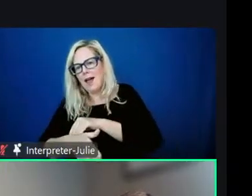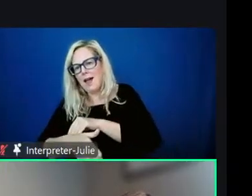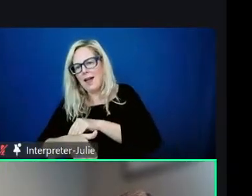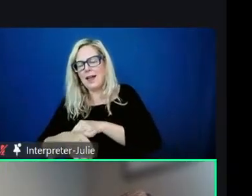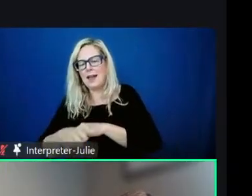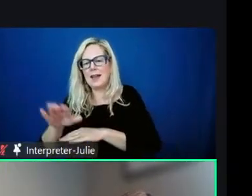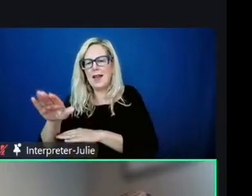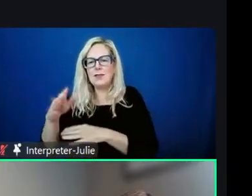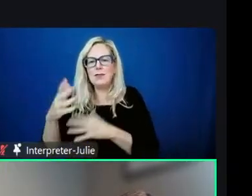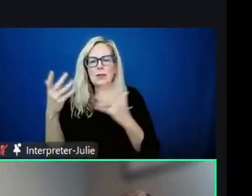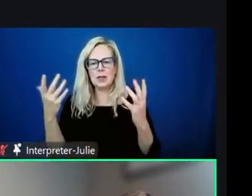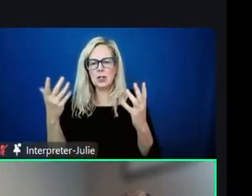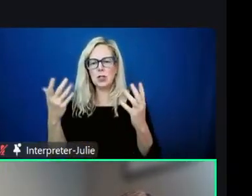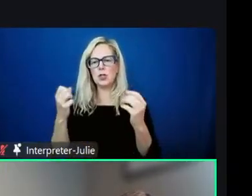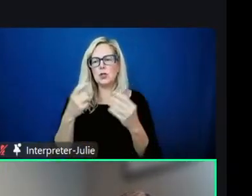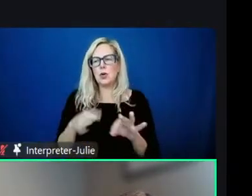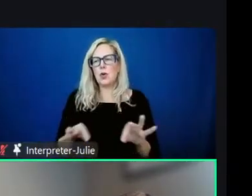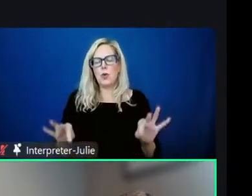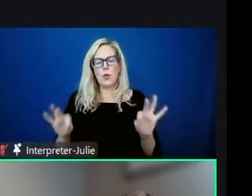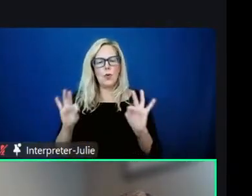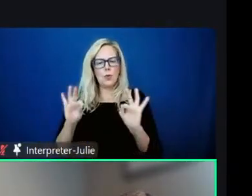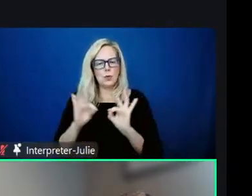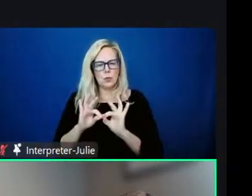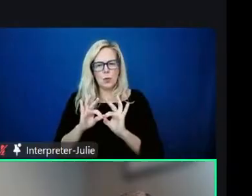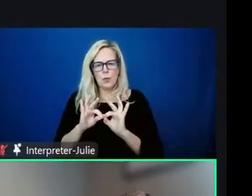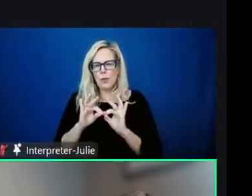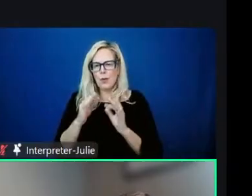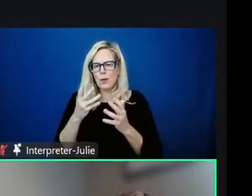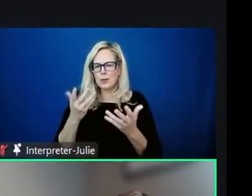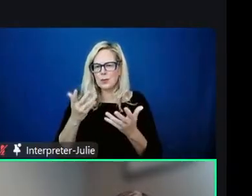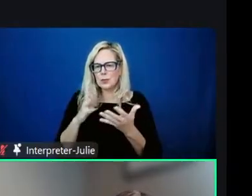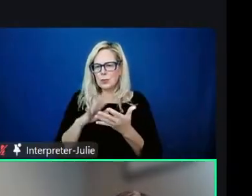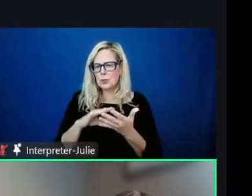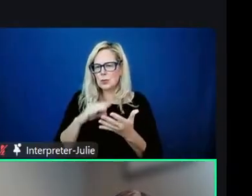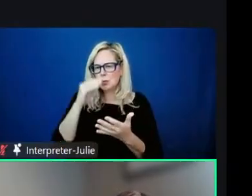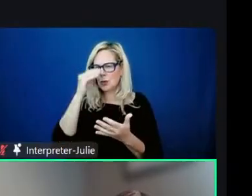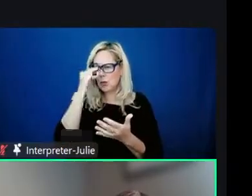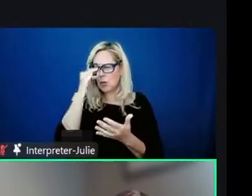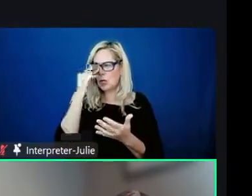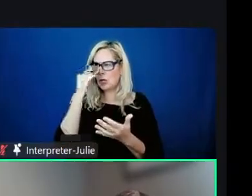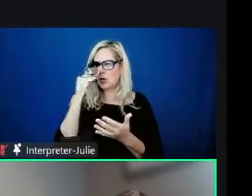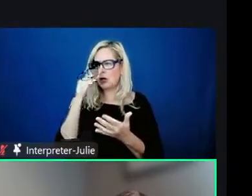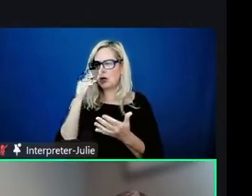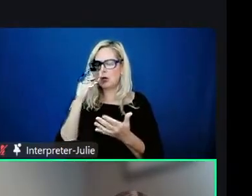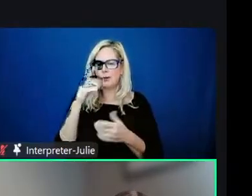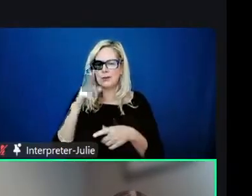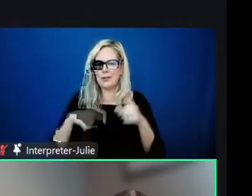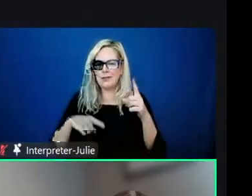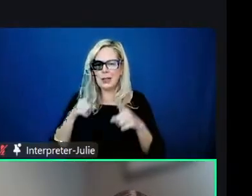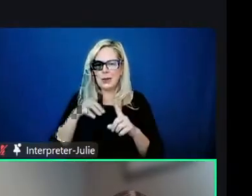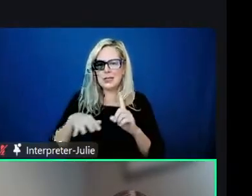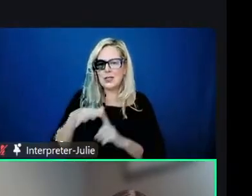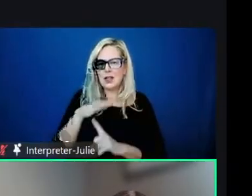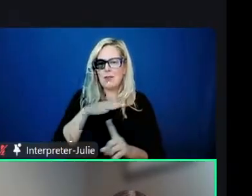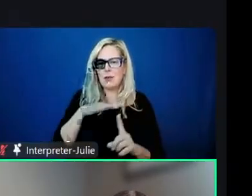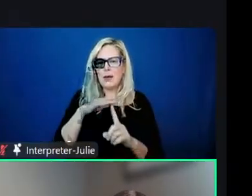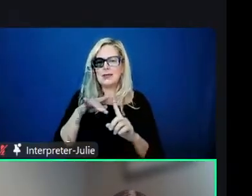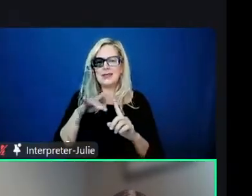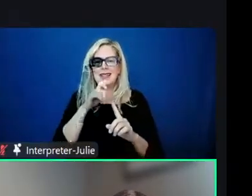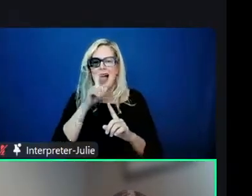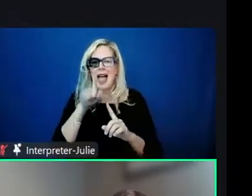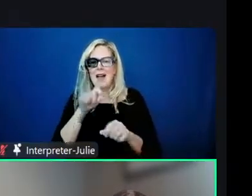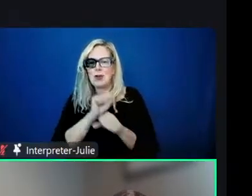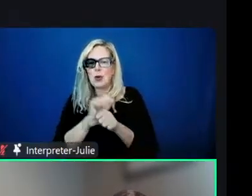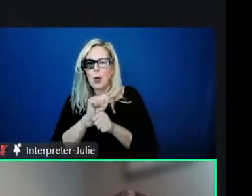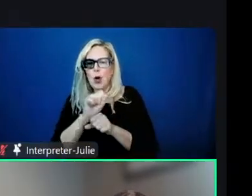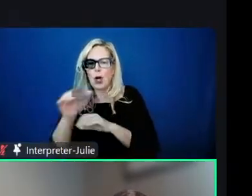learning objective to learn how to succeed on call environments, it does not necessarily need to be overnight. It could be in the weekends or it could